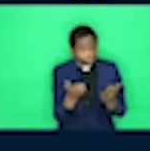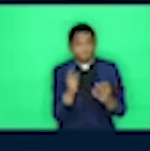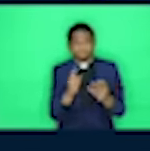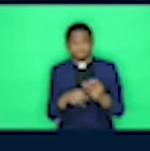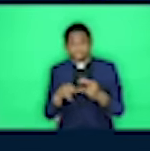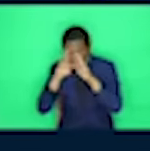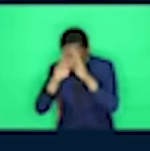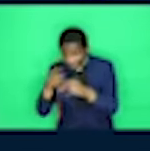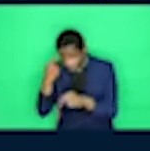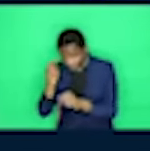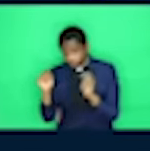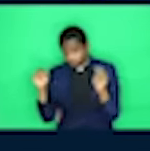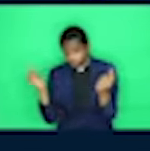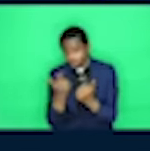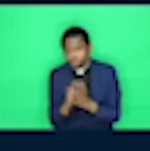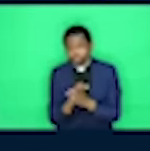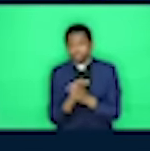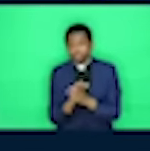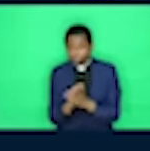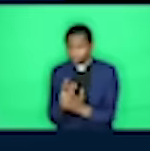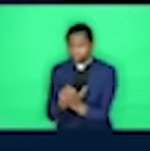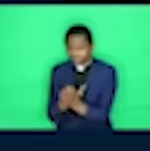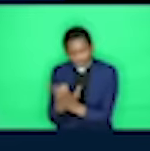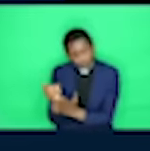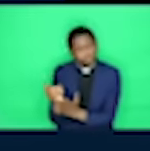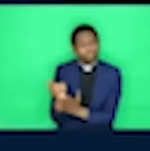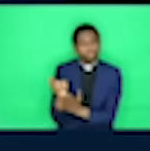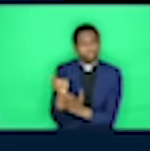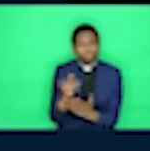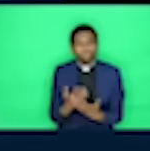no honesty, or some ubu audi bemo ni na nukredie,